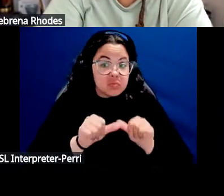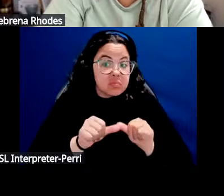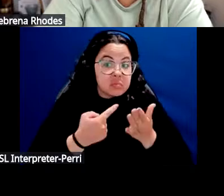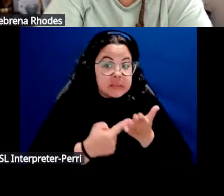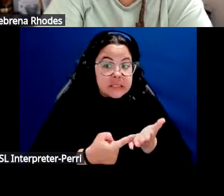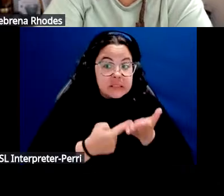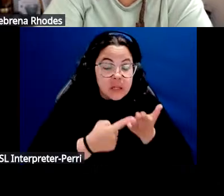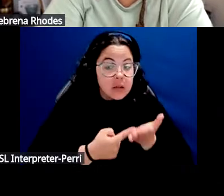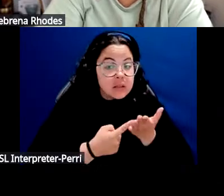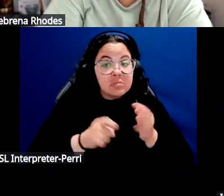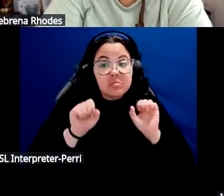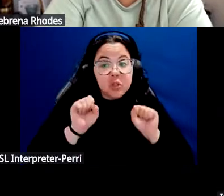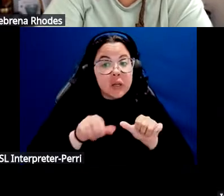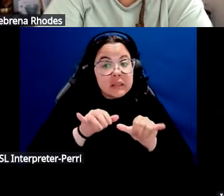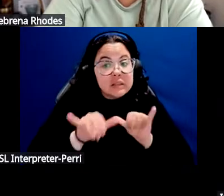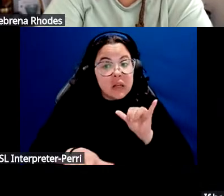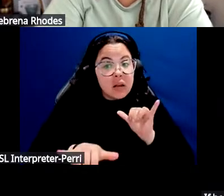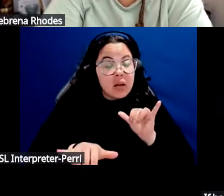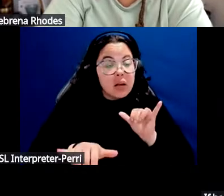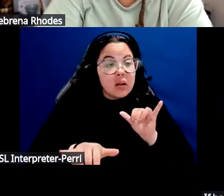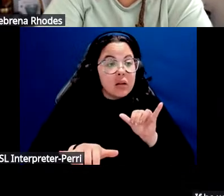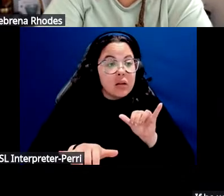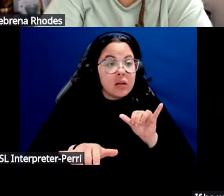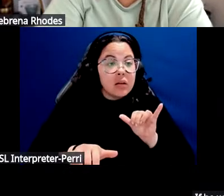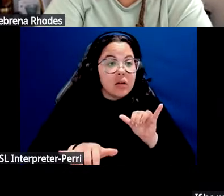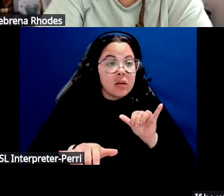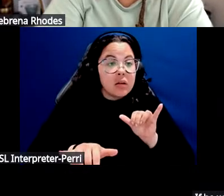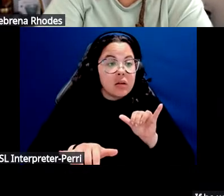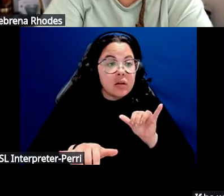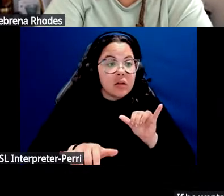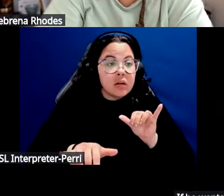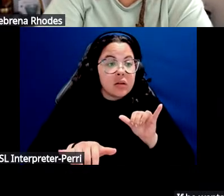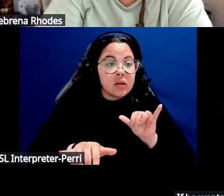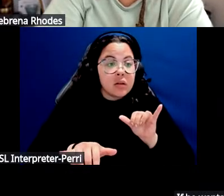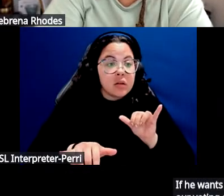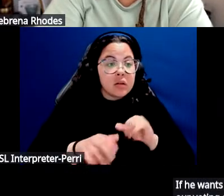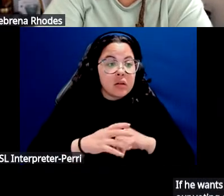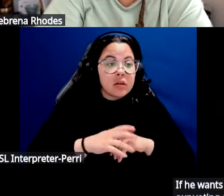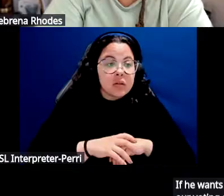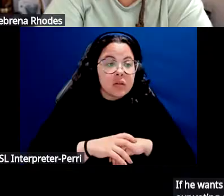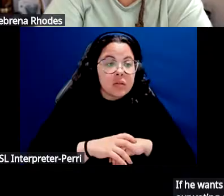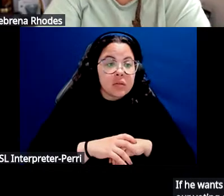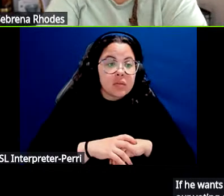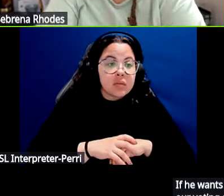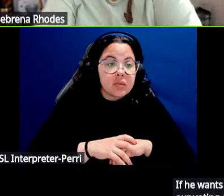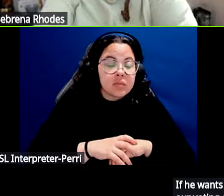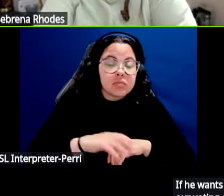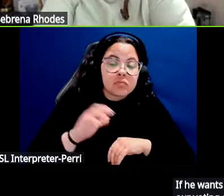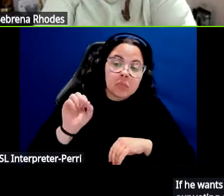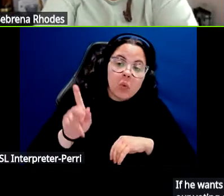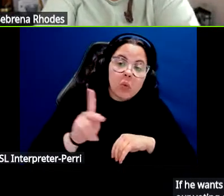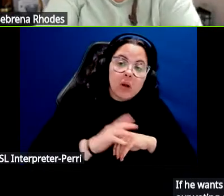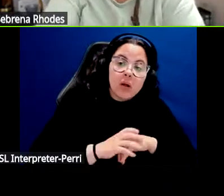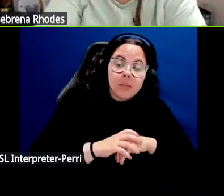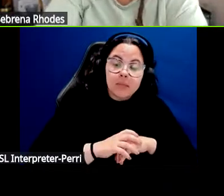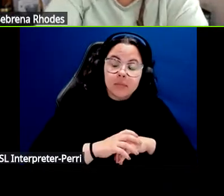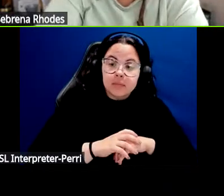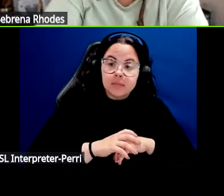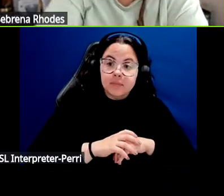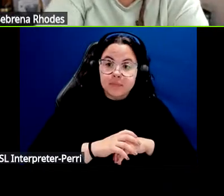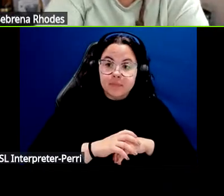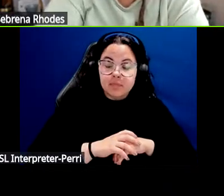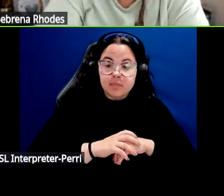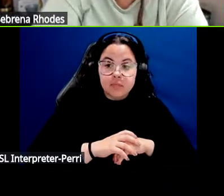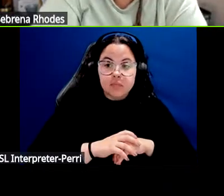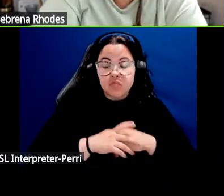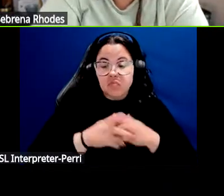addressed, he can stay towards our voting action item section. Okay. All right. So that